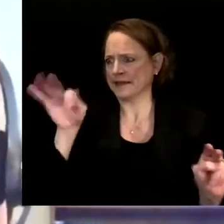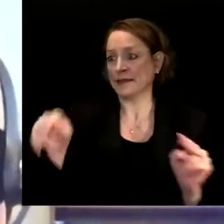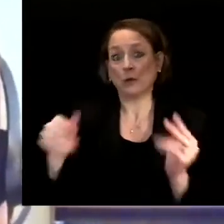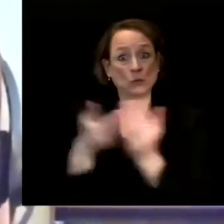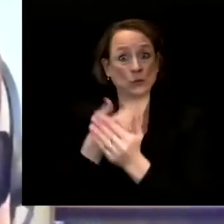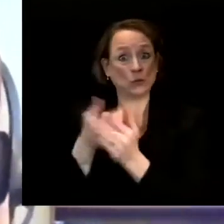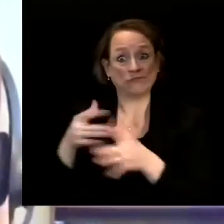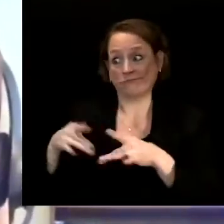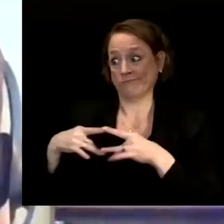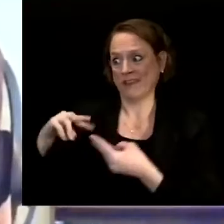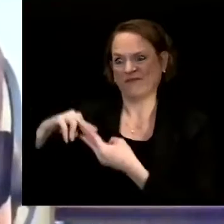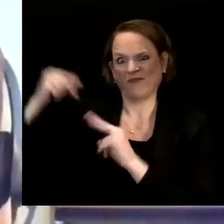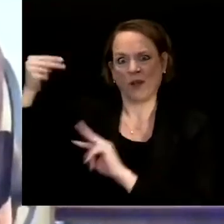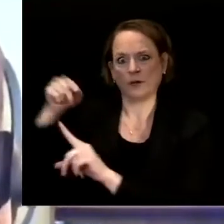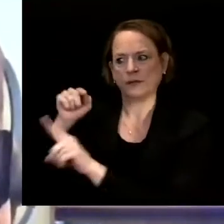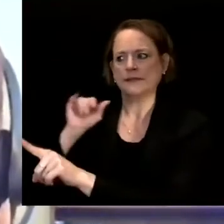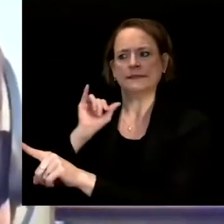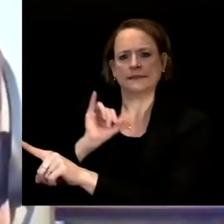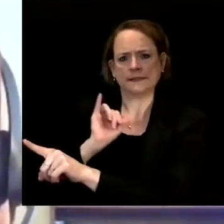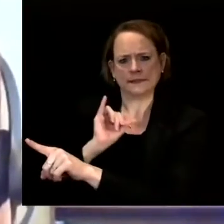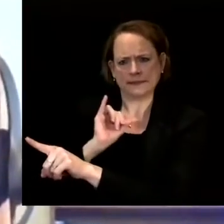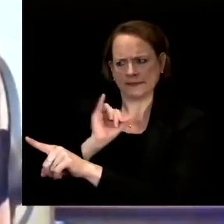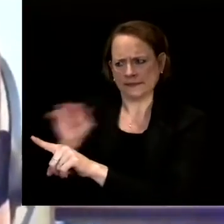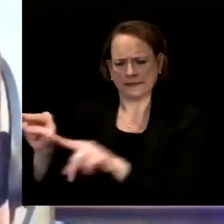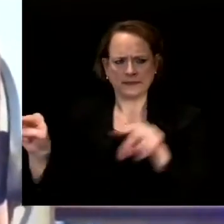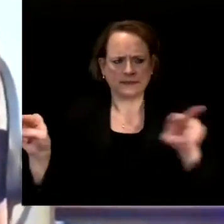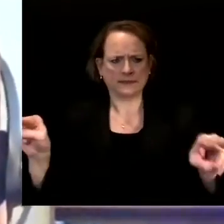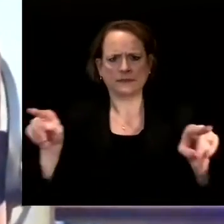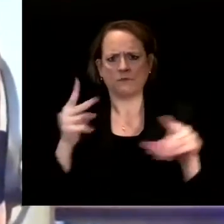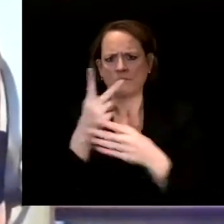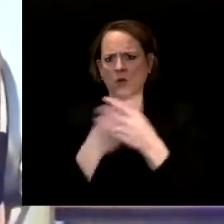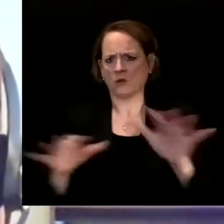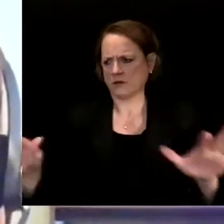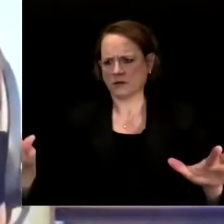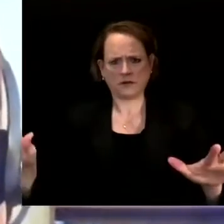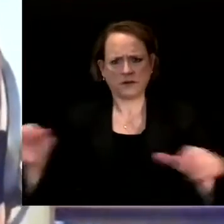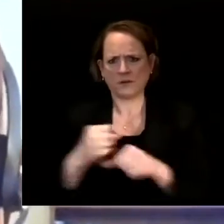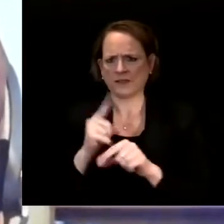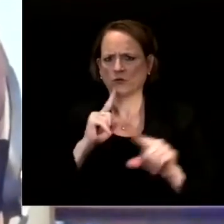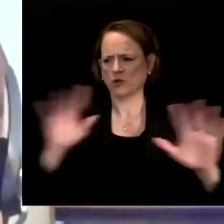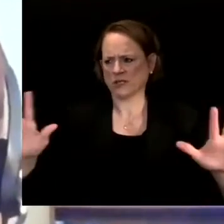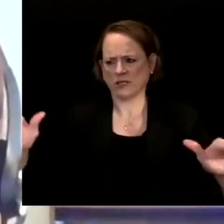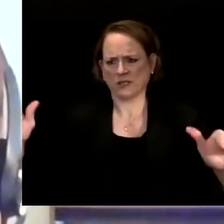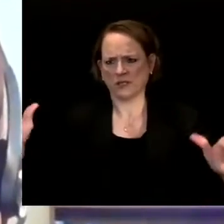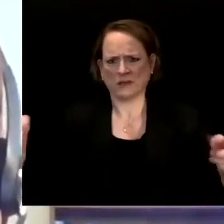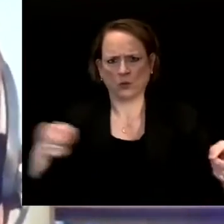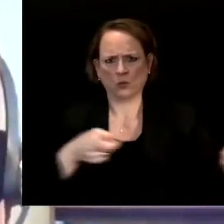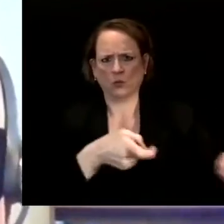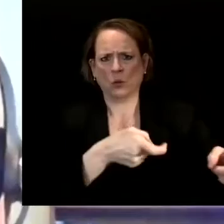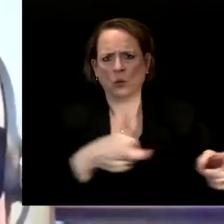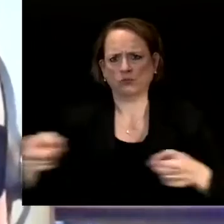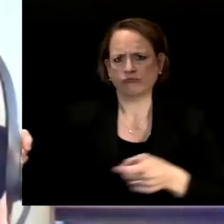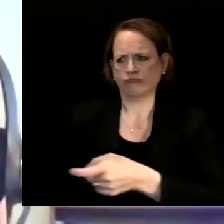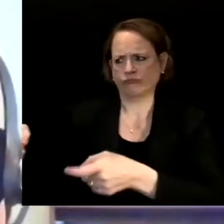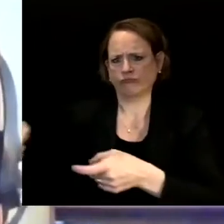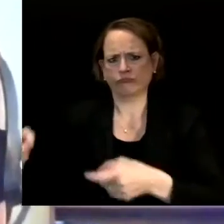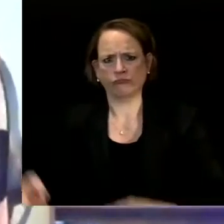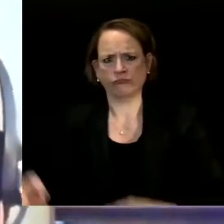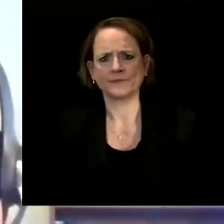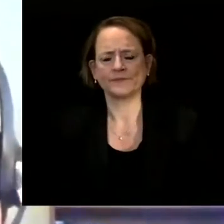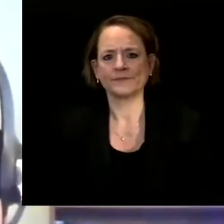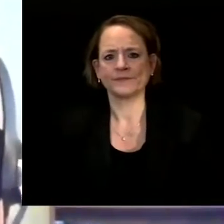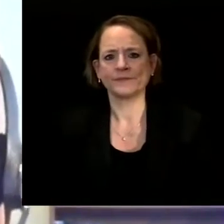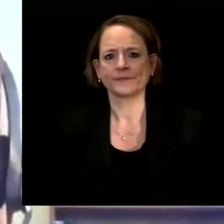people, only a small percentage of tests are actually genomically sequenced for these variants.